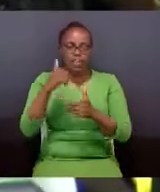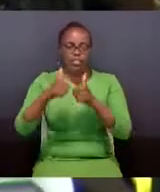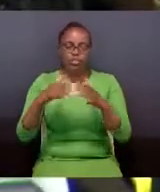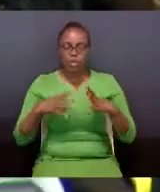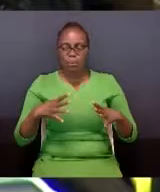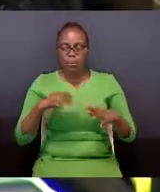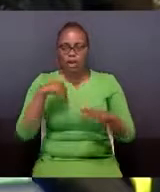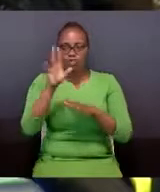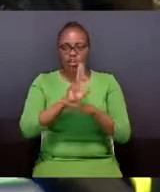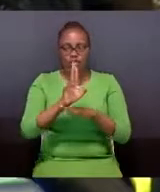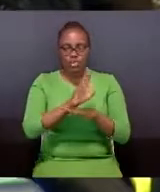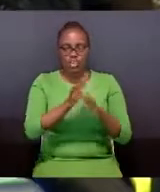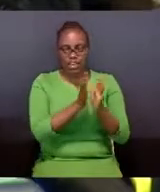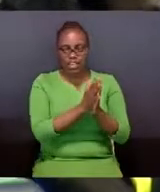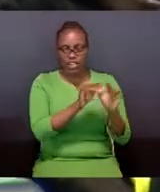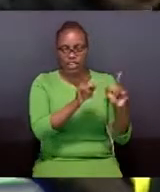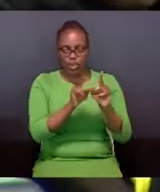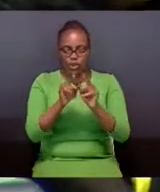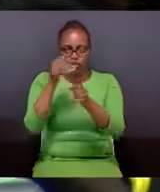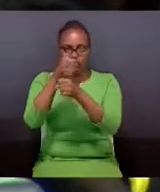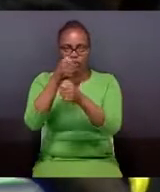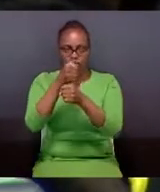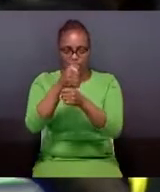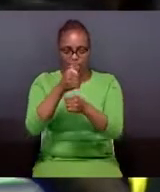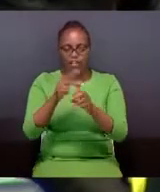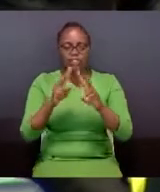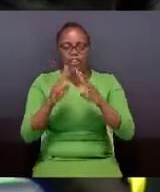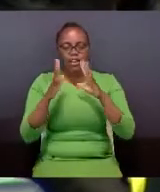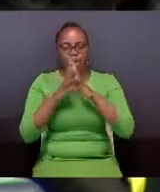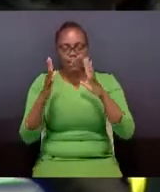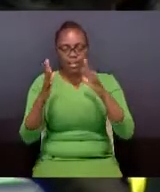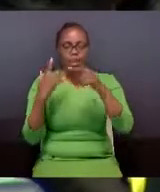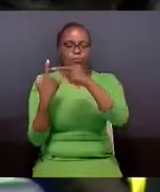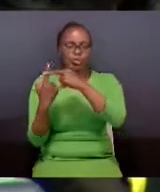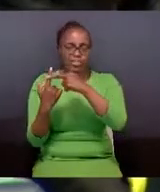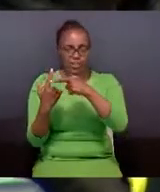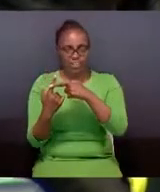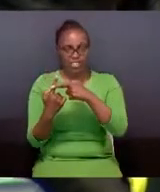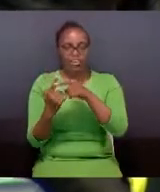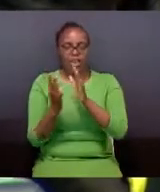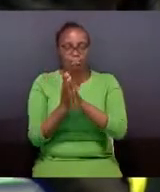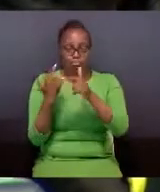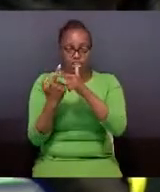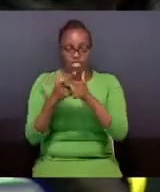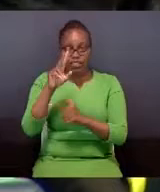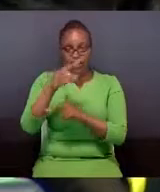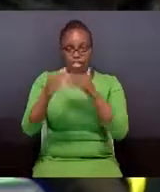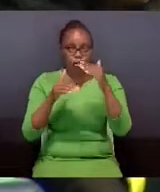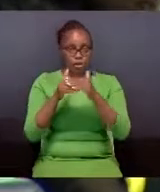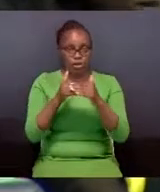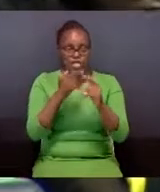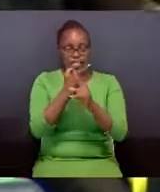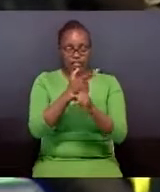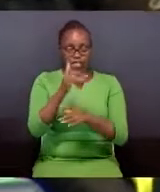have said, that there is a very big optimism and positive thing in all the